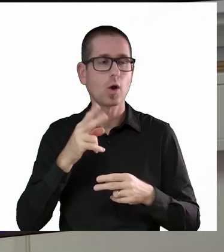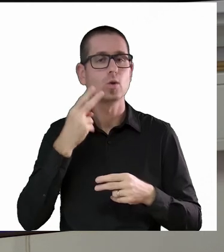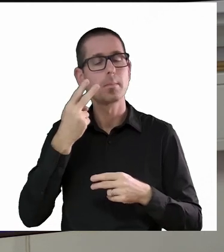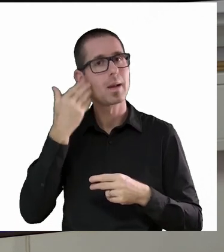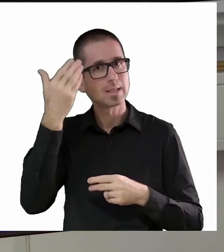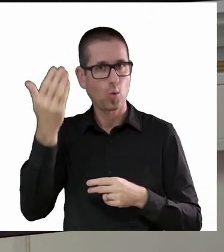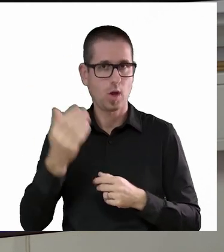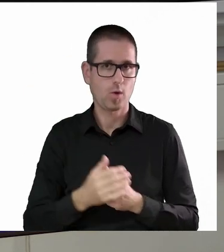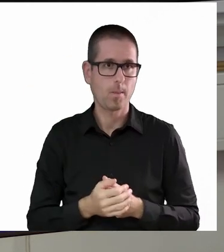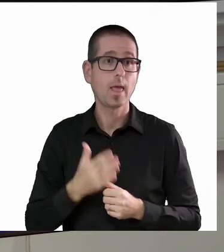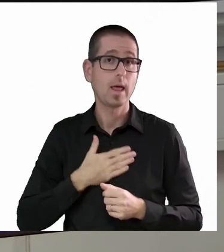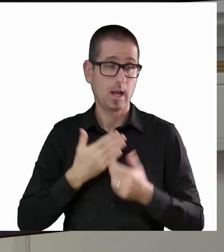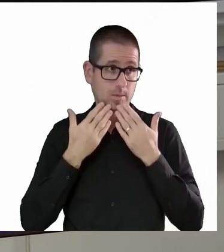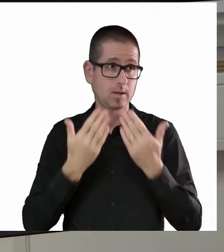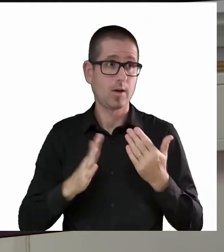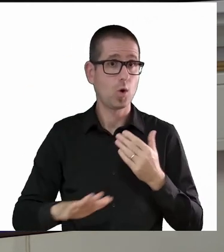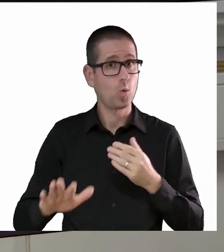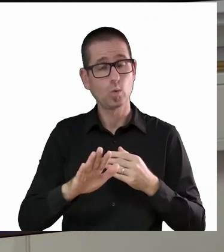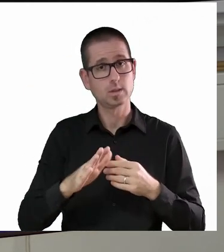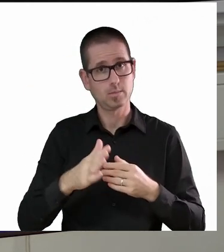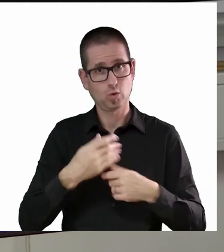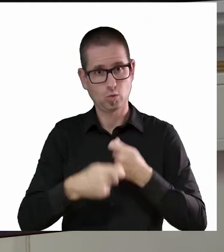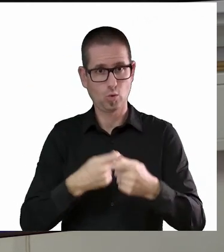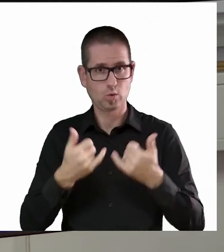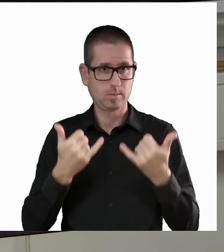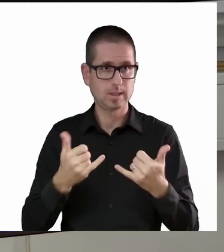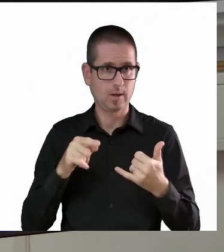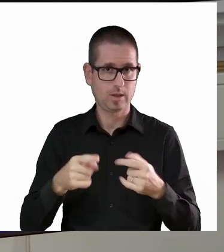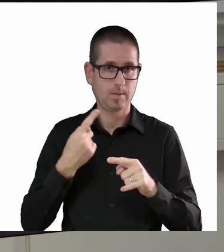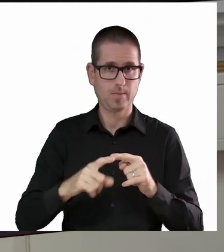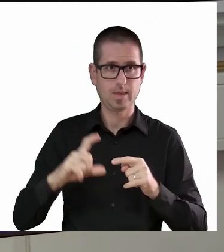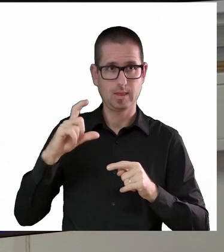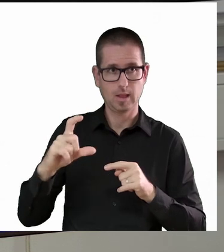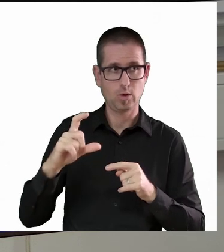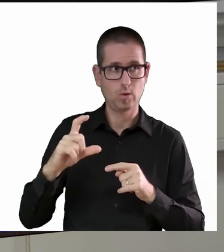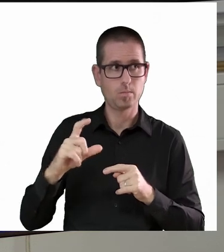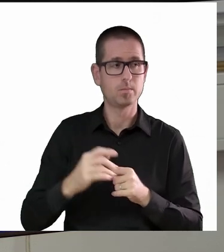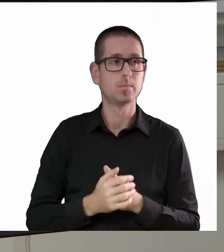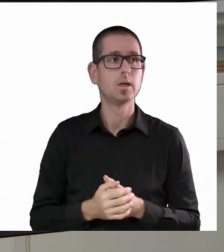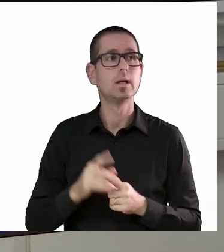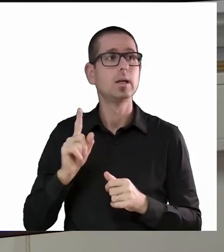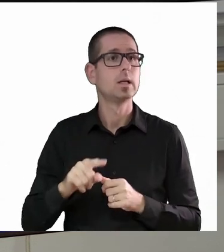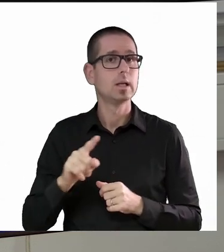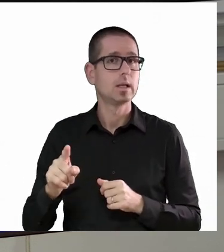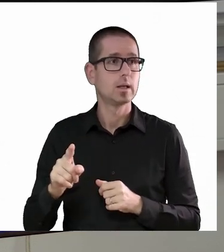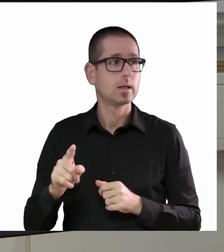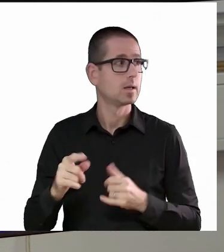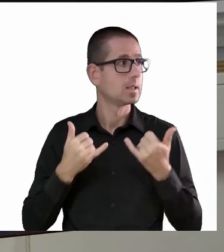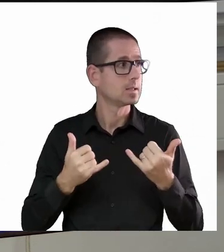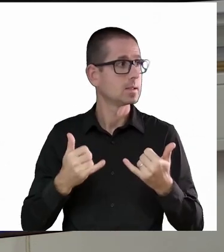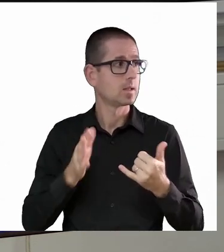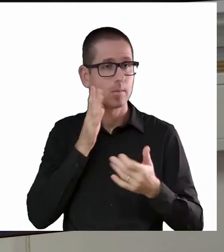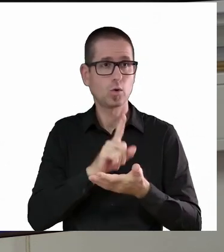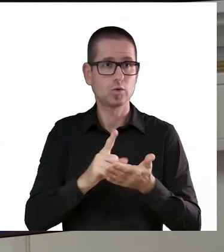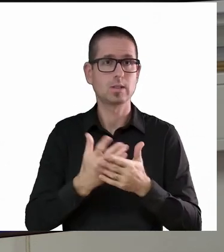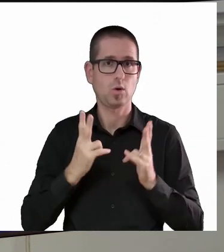education. So I would like to thank all the participants for today's participation. And now it's the time